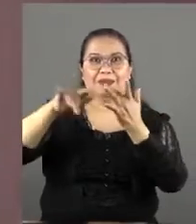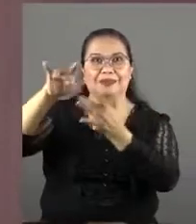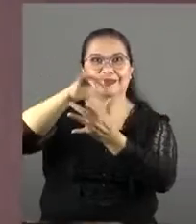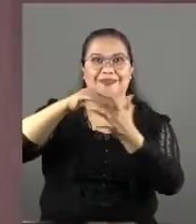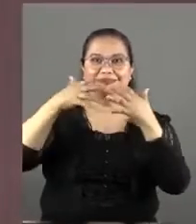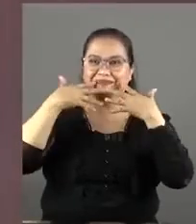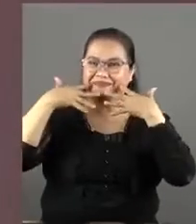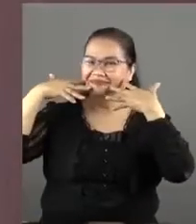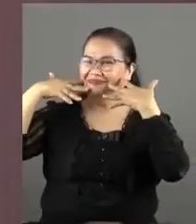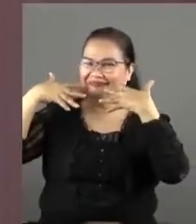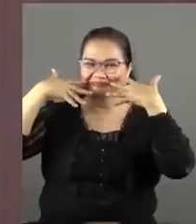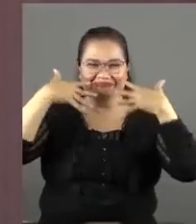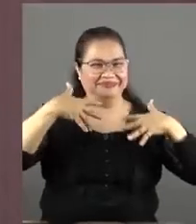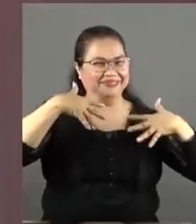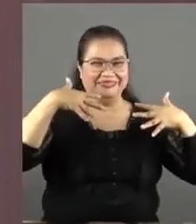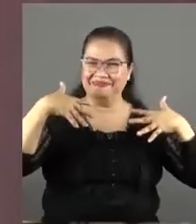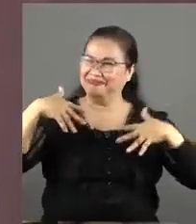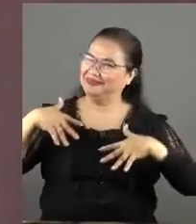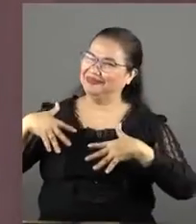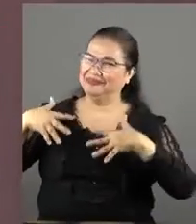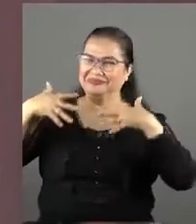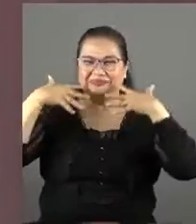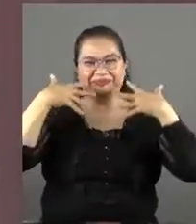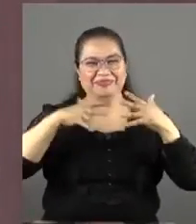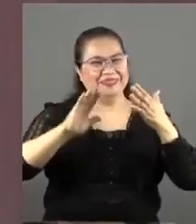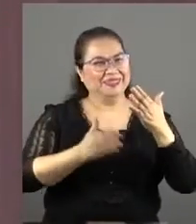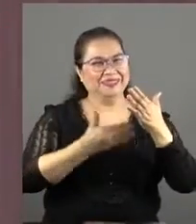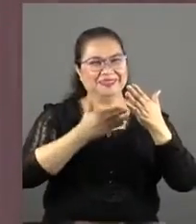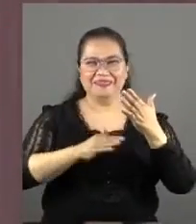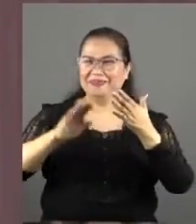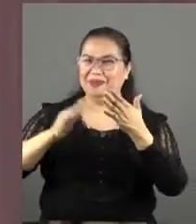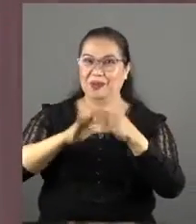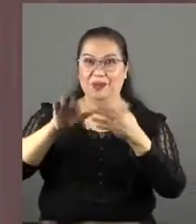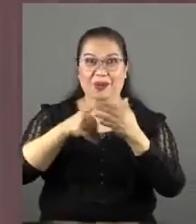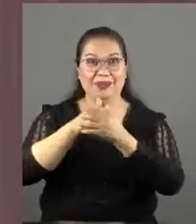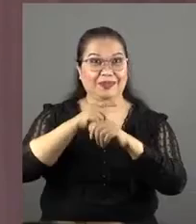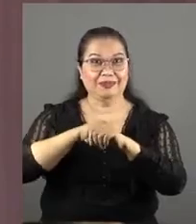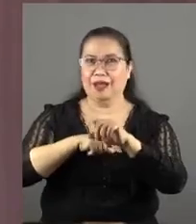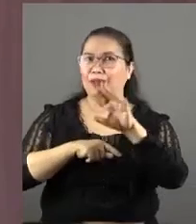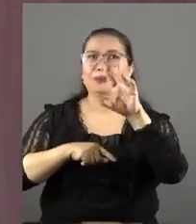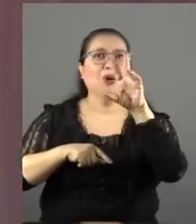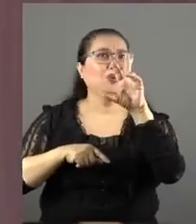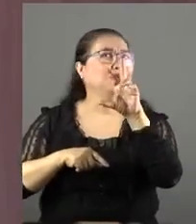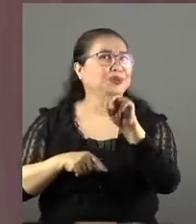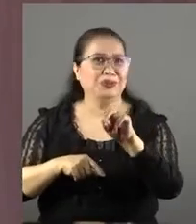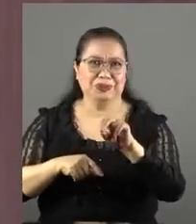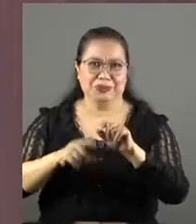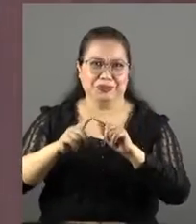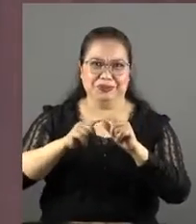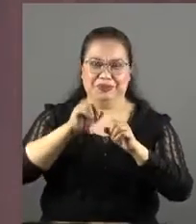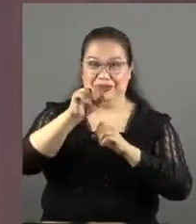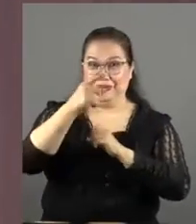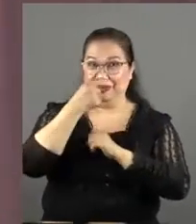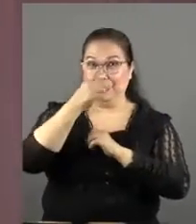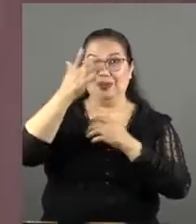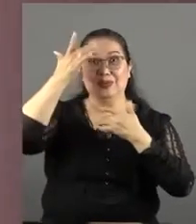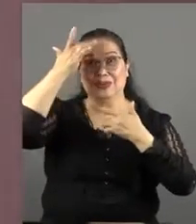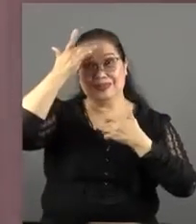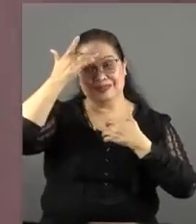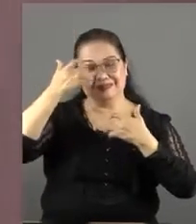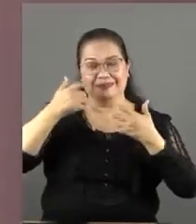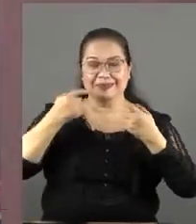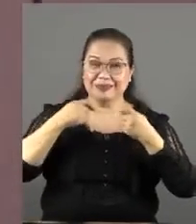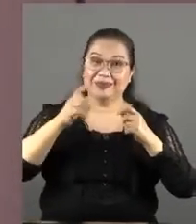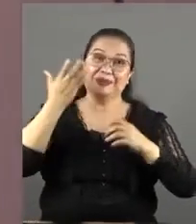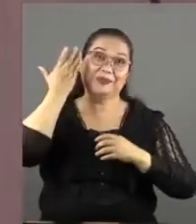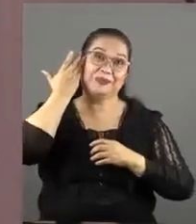know, smiling all the time, singing songs all the time, and then when you get sick, you try